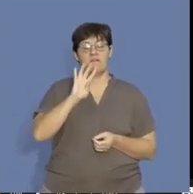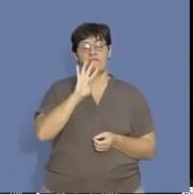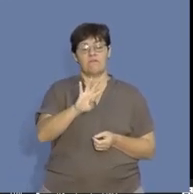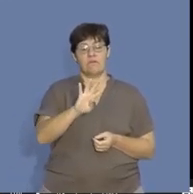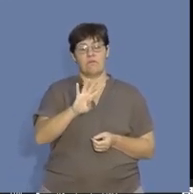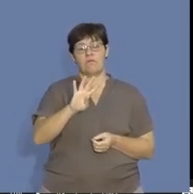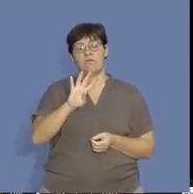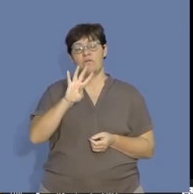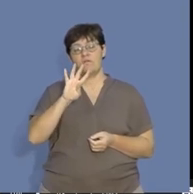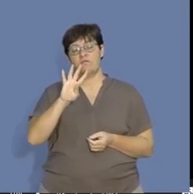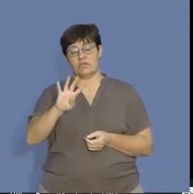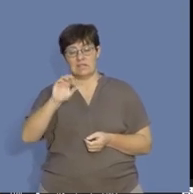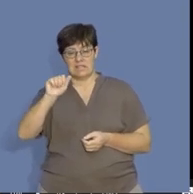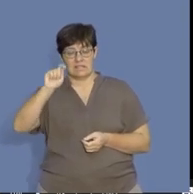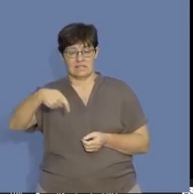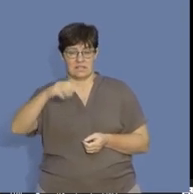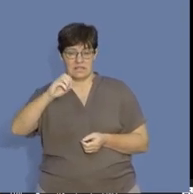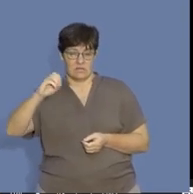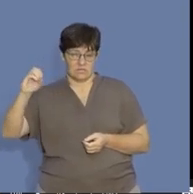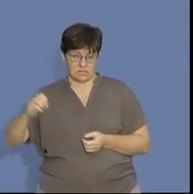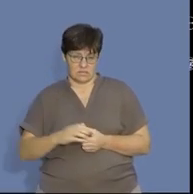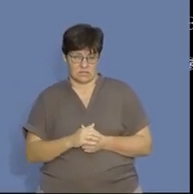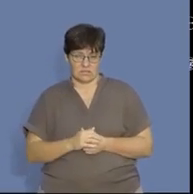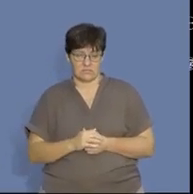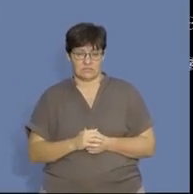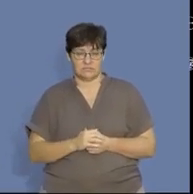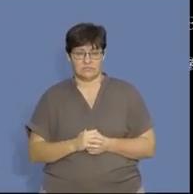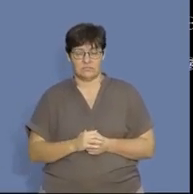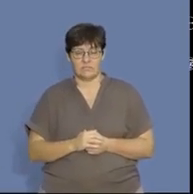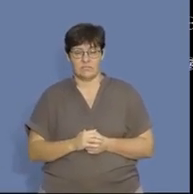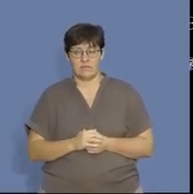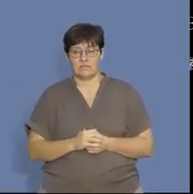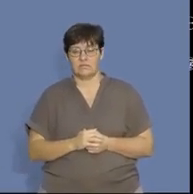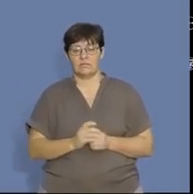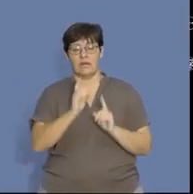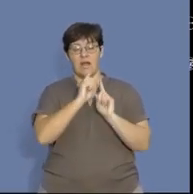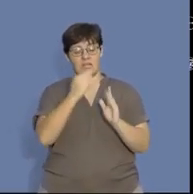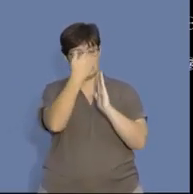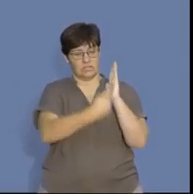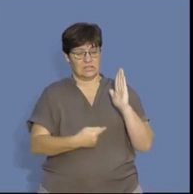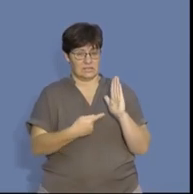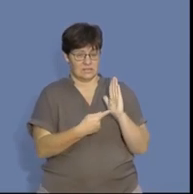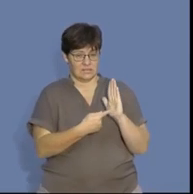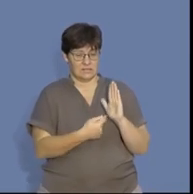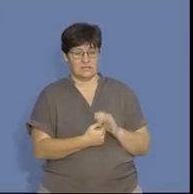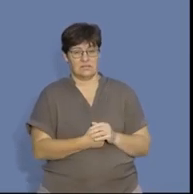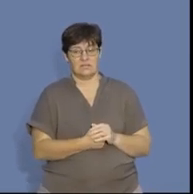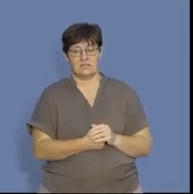earnings of 446,000. So I'm just going to take that through in my answer